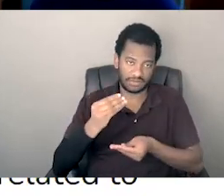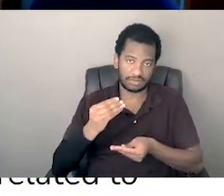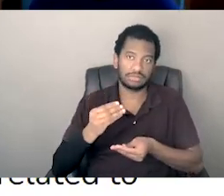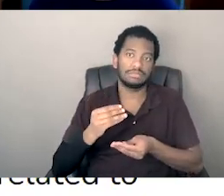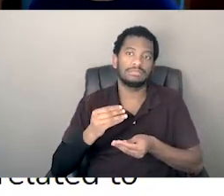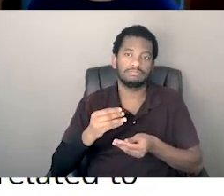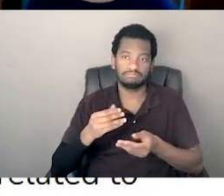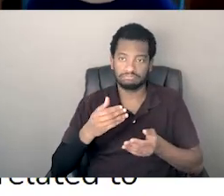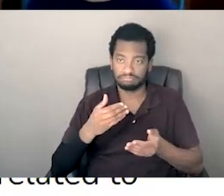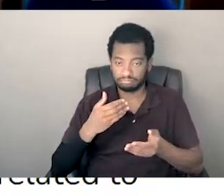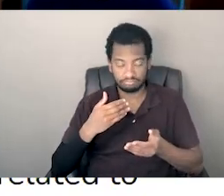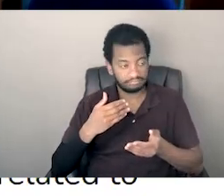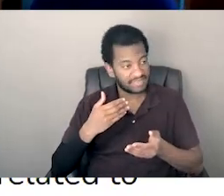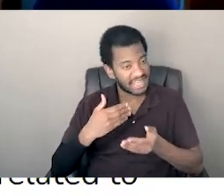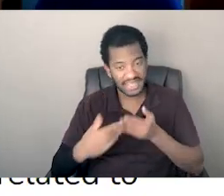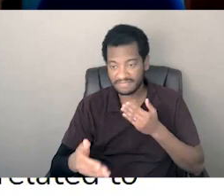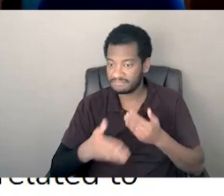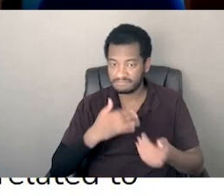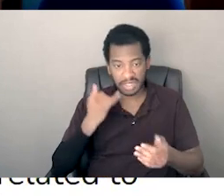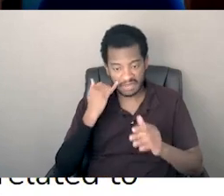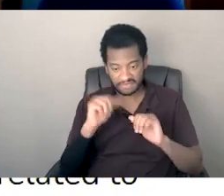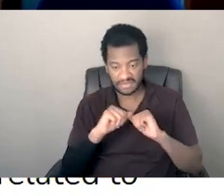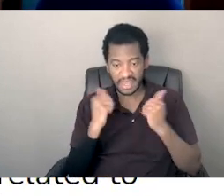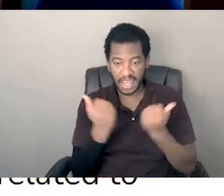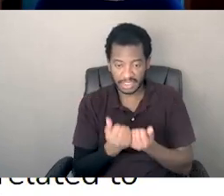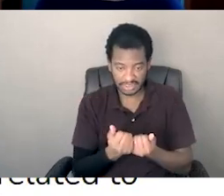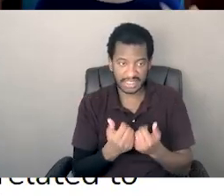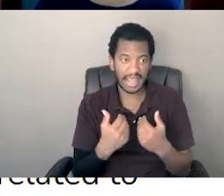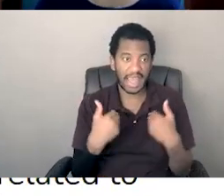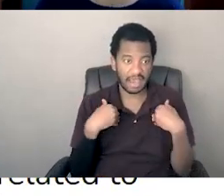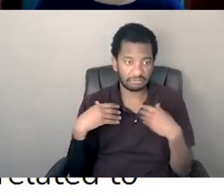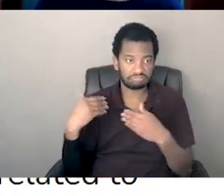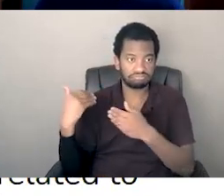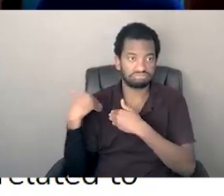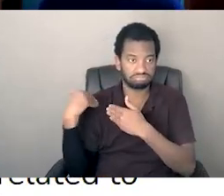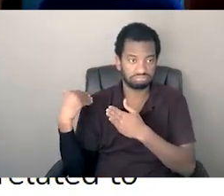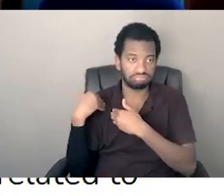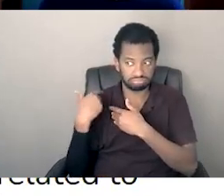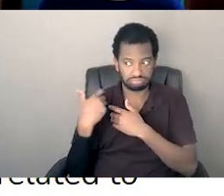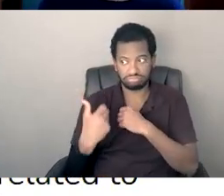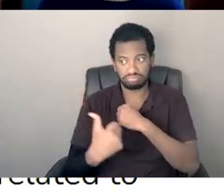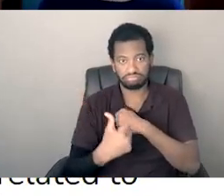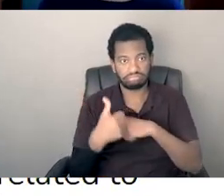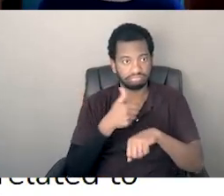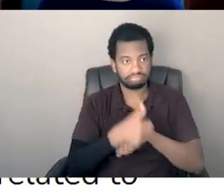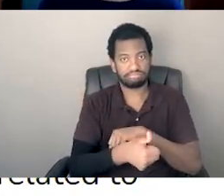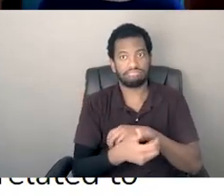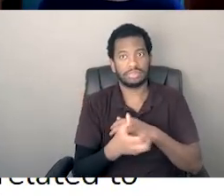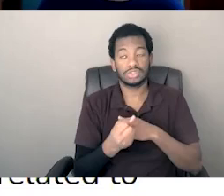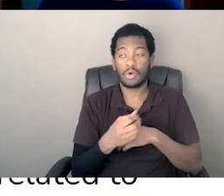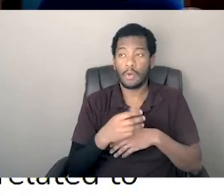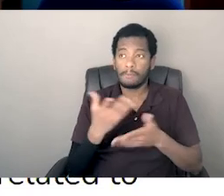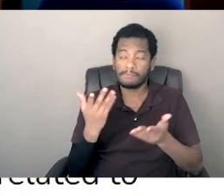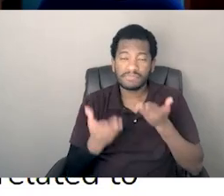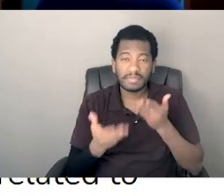it implicates the agency itself, right? So what are the barriers that we may not see that people are having to experience?